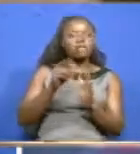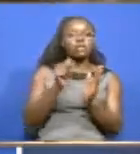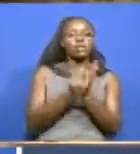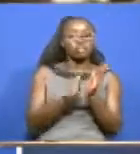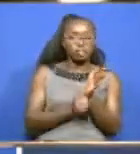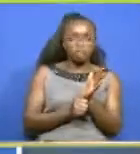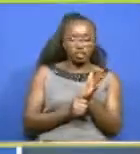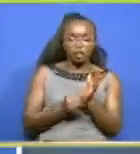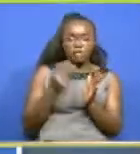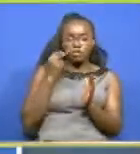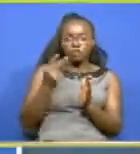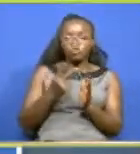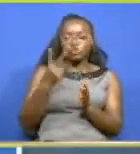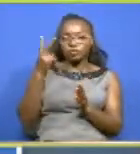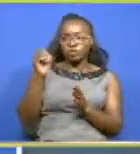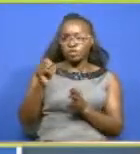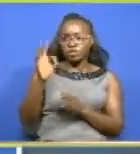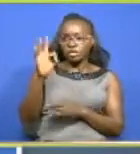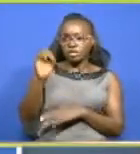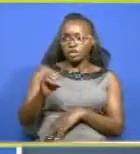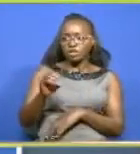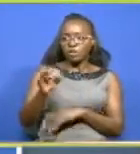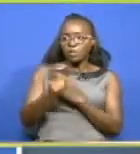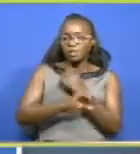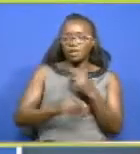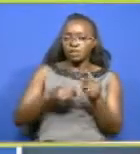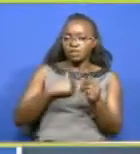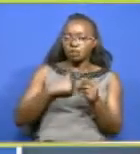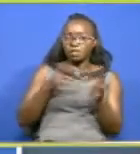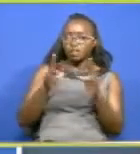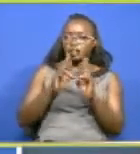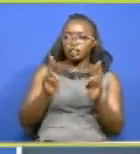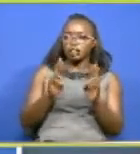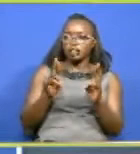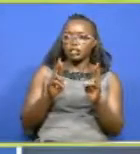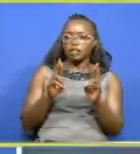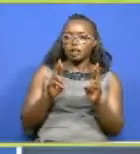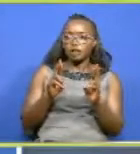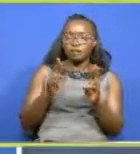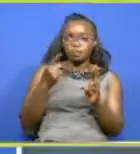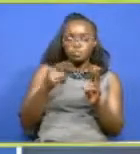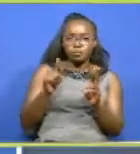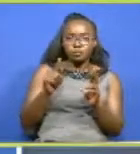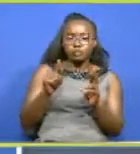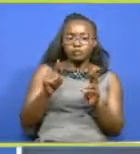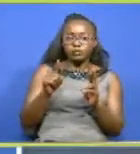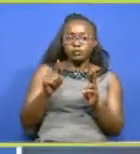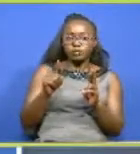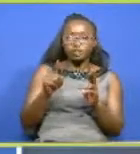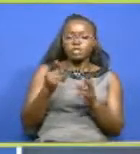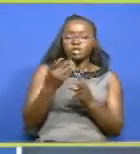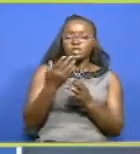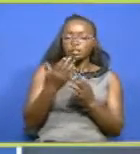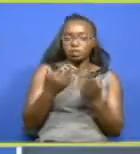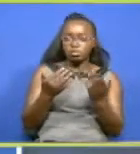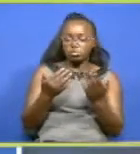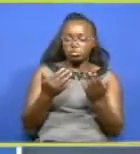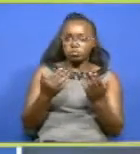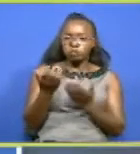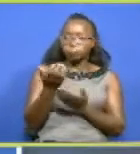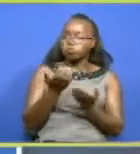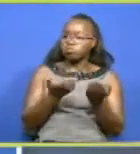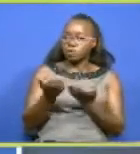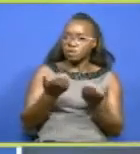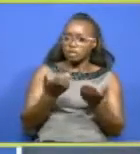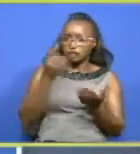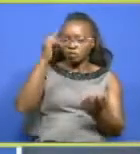Vision 2030. My country is ready to participate effectively in bilateral scientific and technological cooperation with the aim